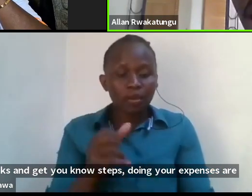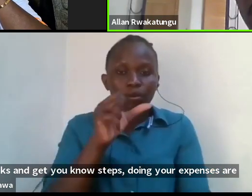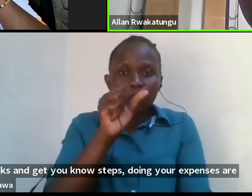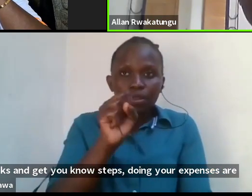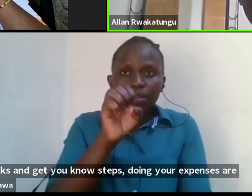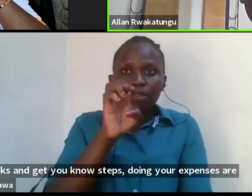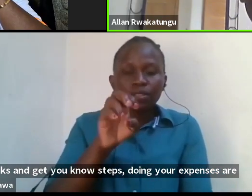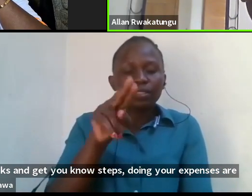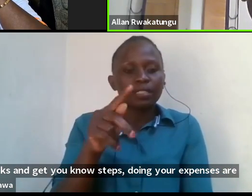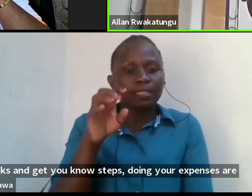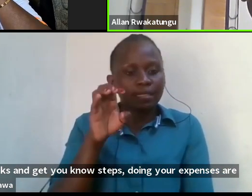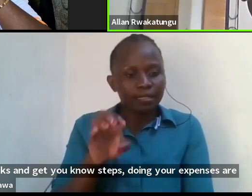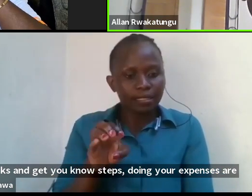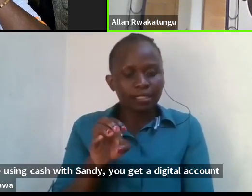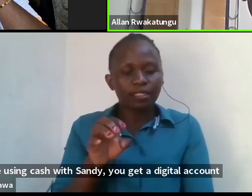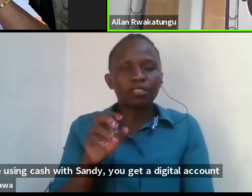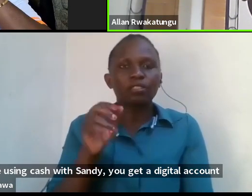digital account.